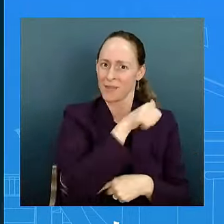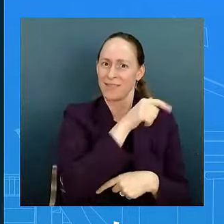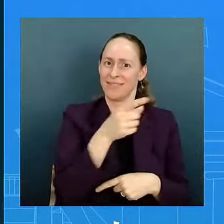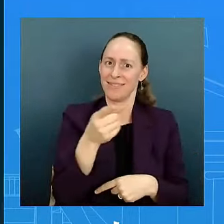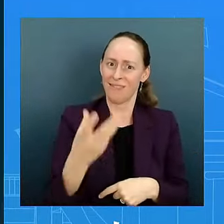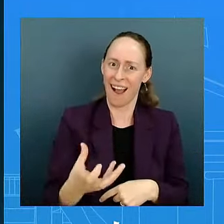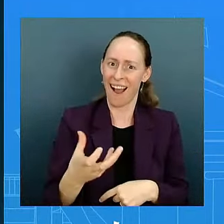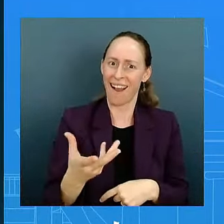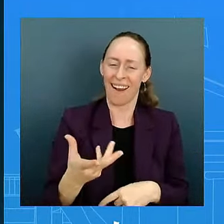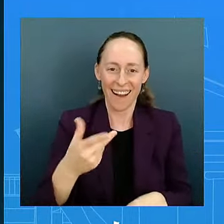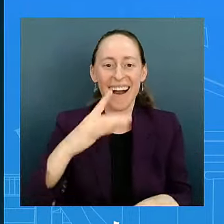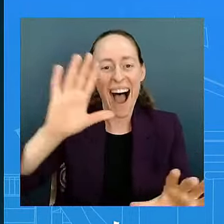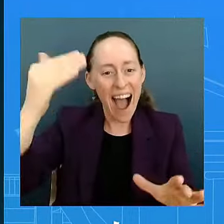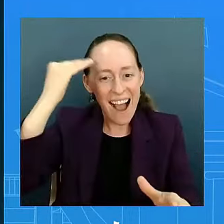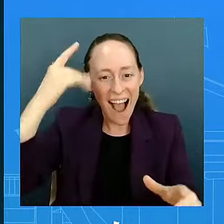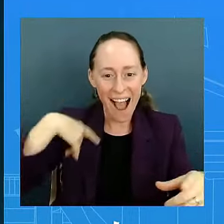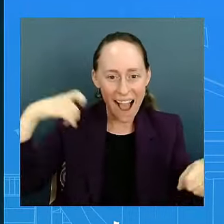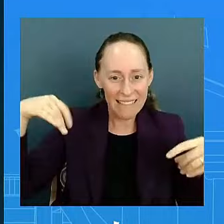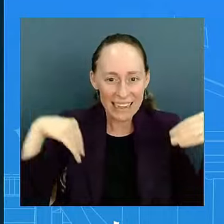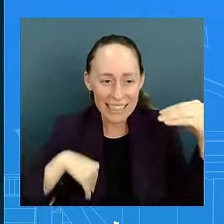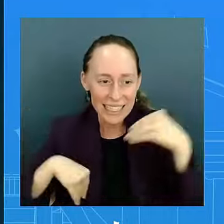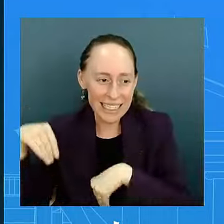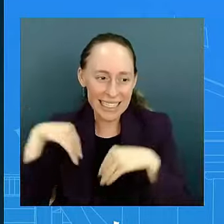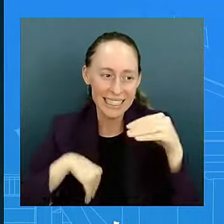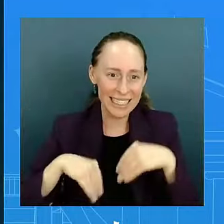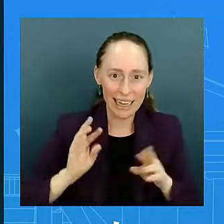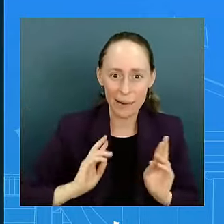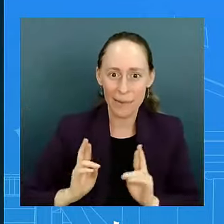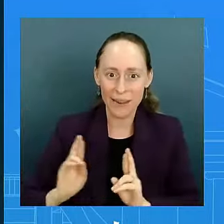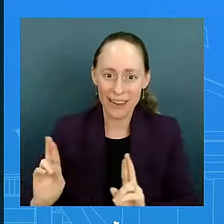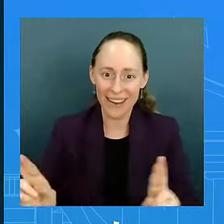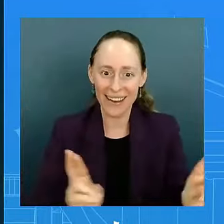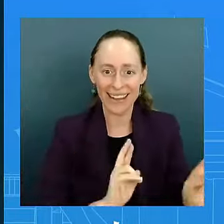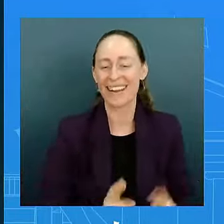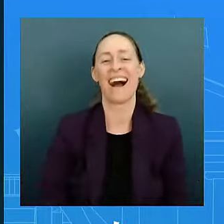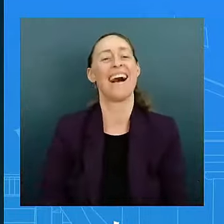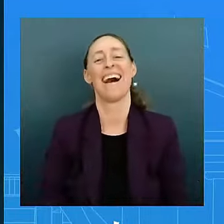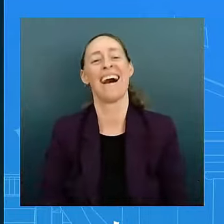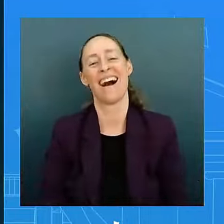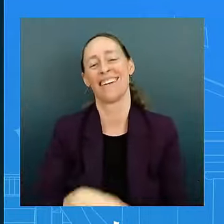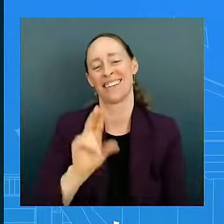to share about that at this time. Okay.